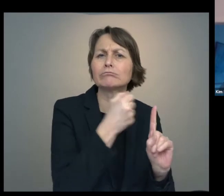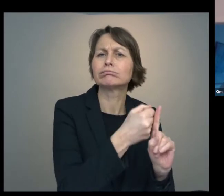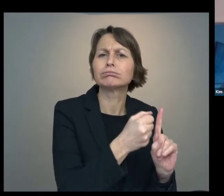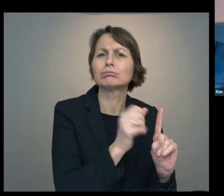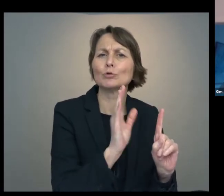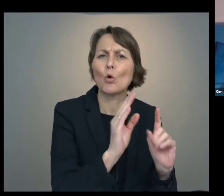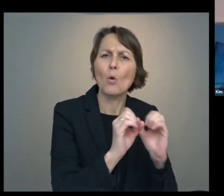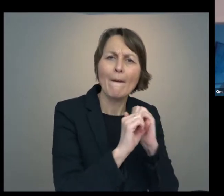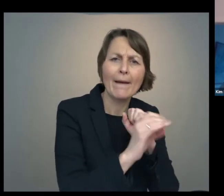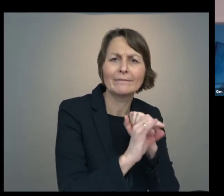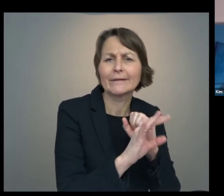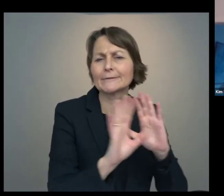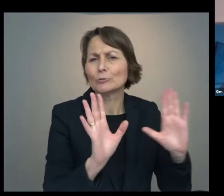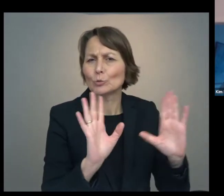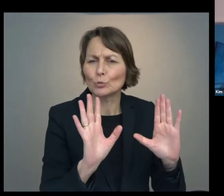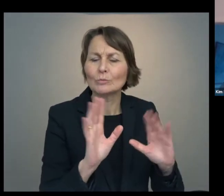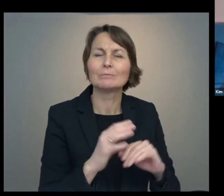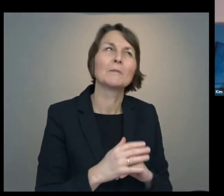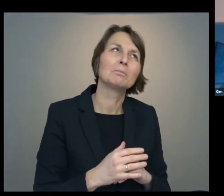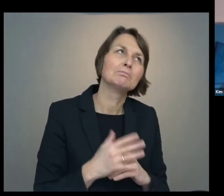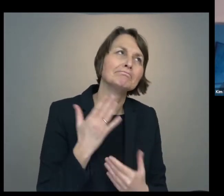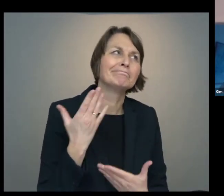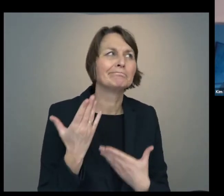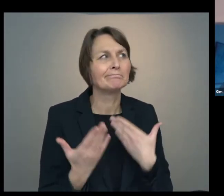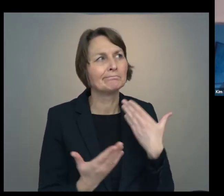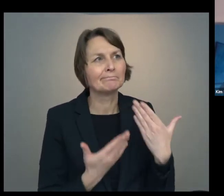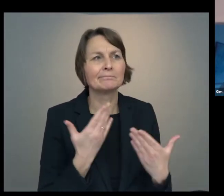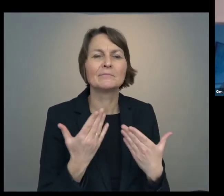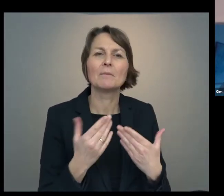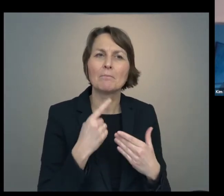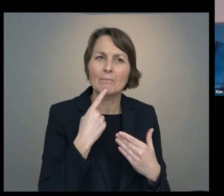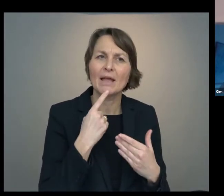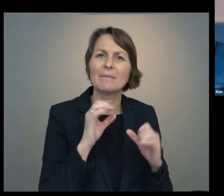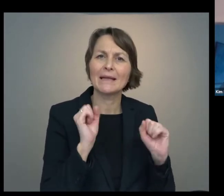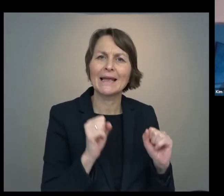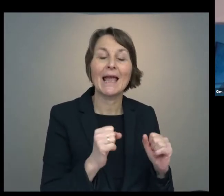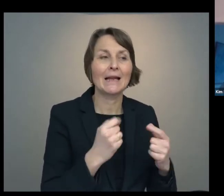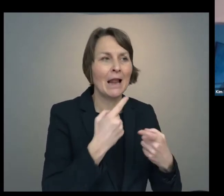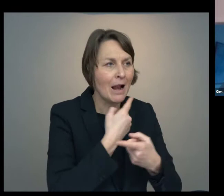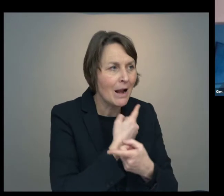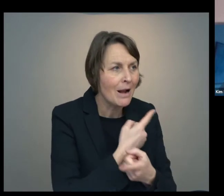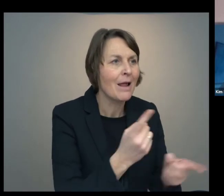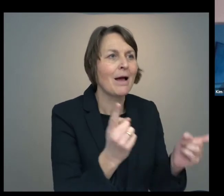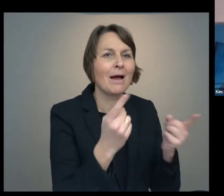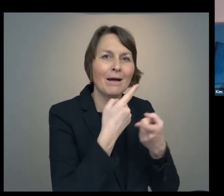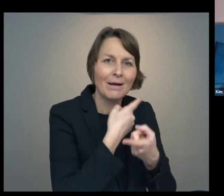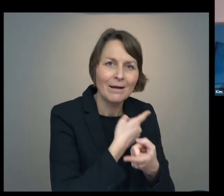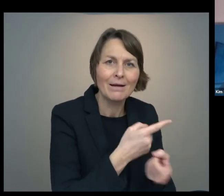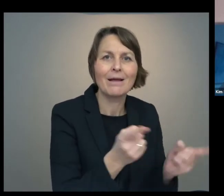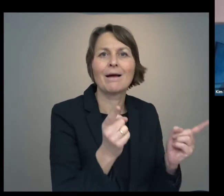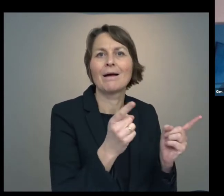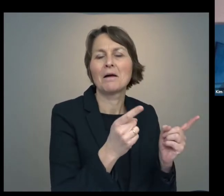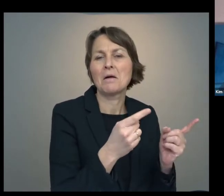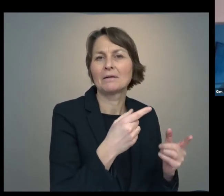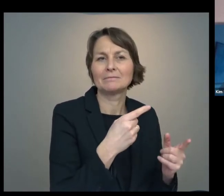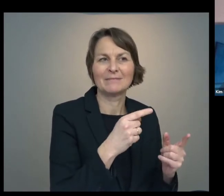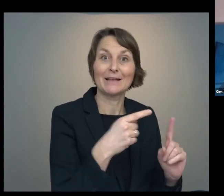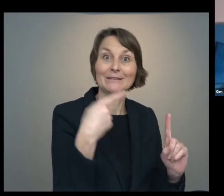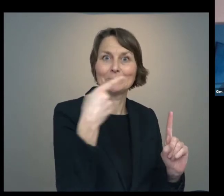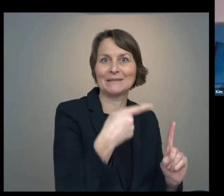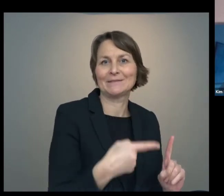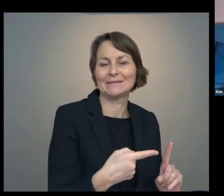not be an advocate, but perhaps an evangelizing